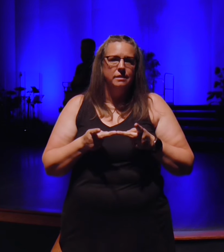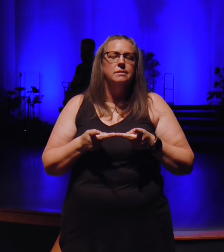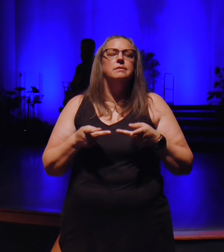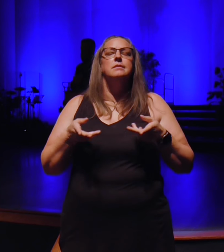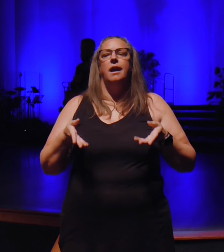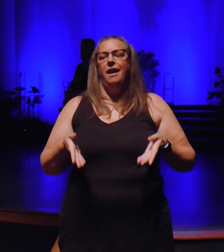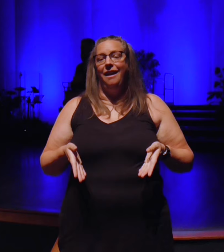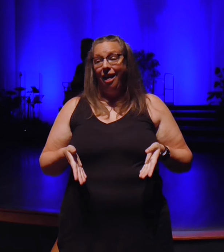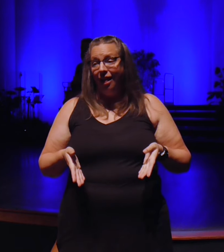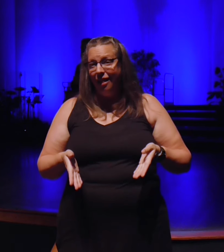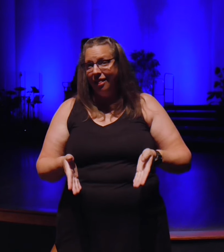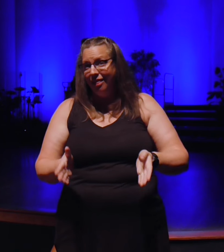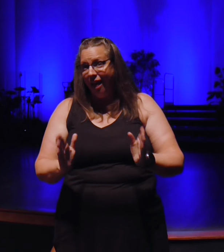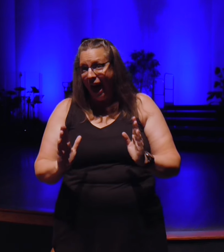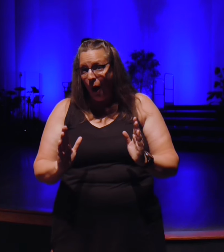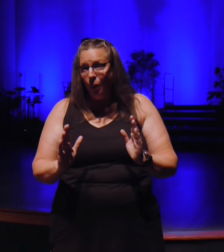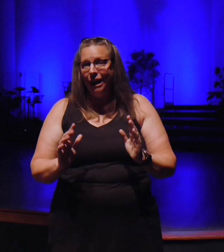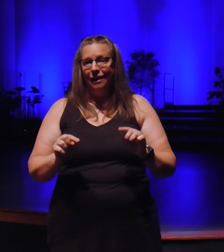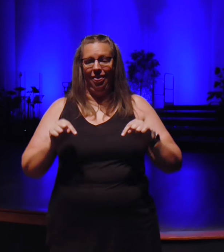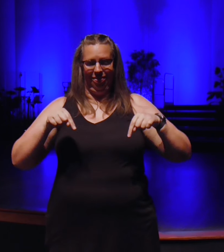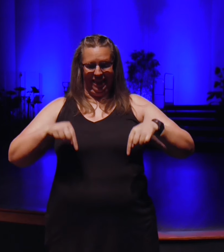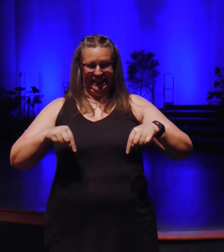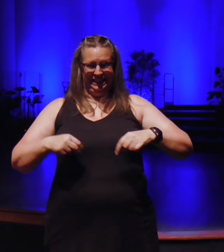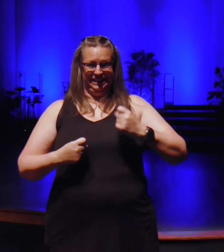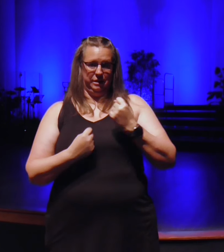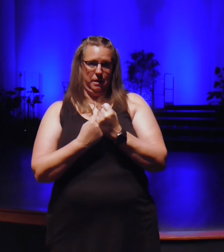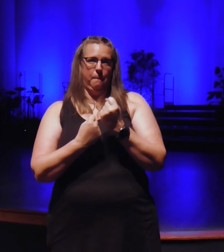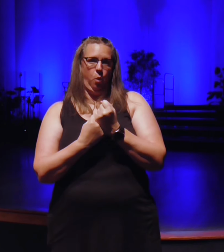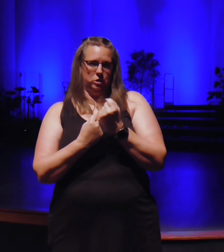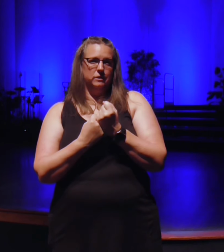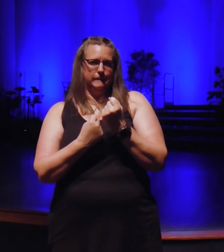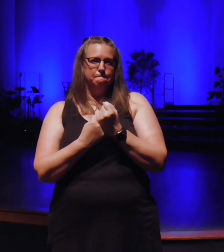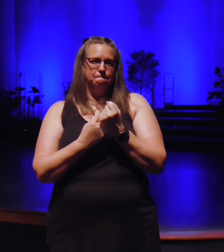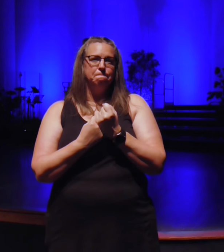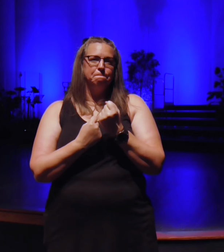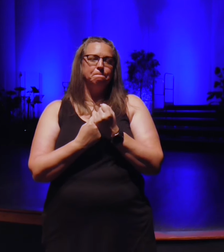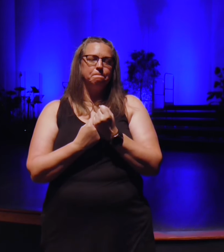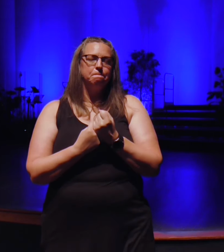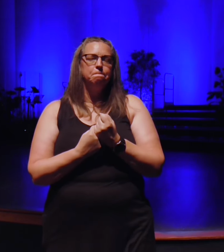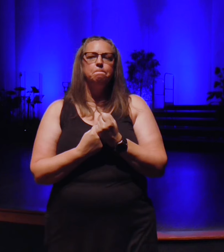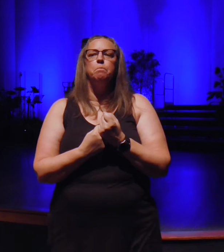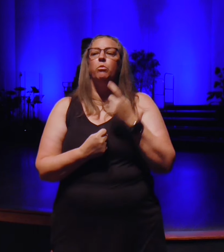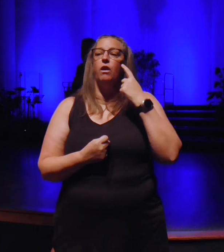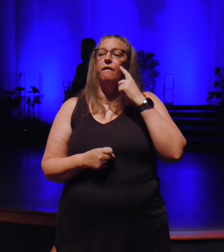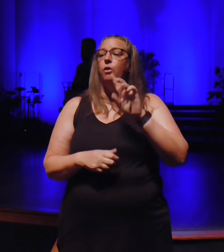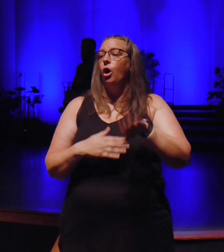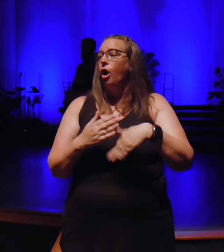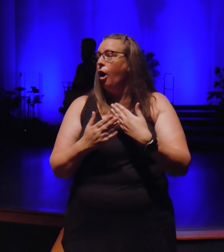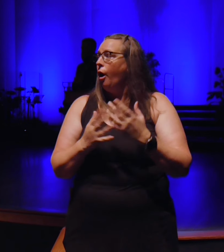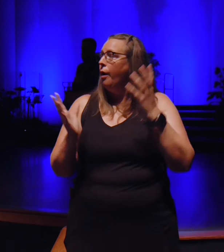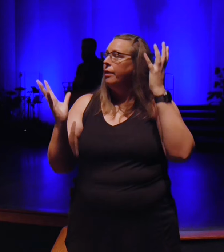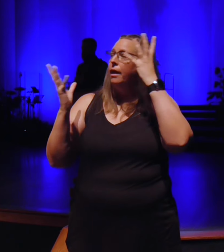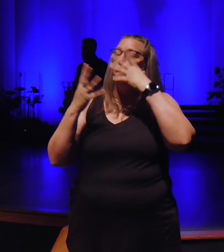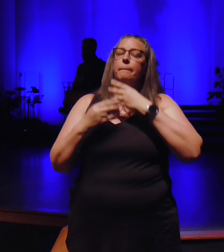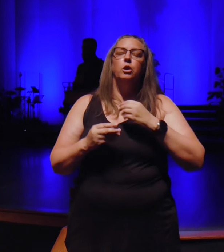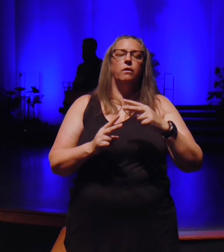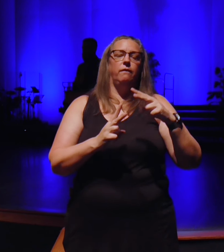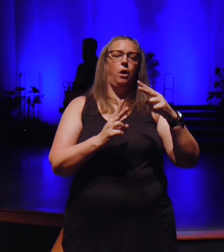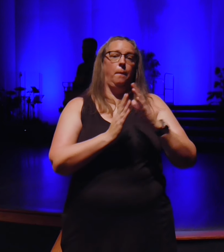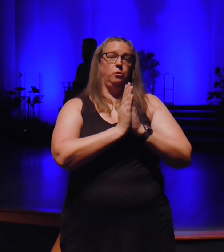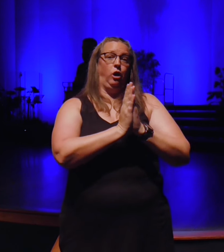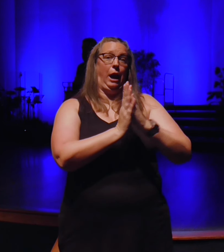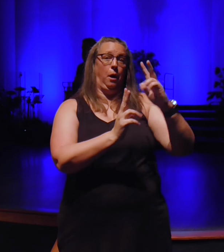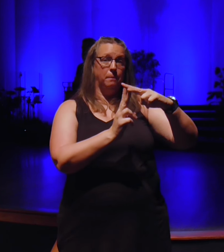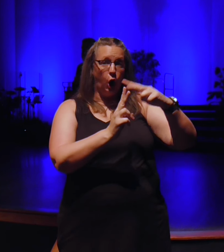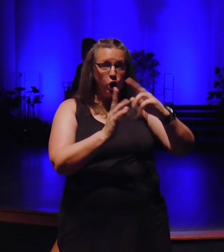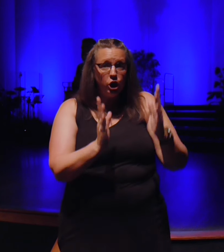allowing this teaching, this support to support you. And also for all the beautiful practitioners who work